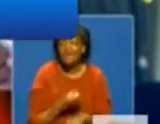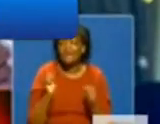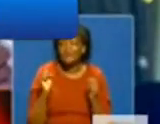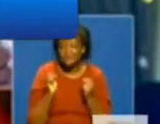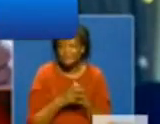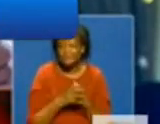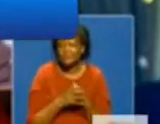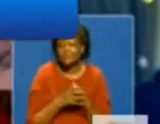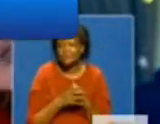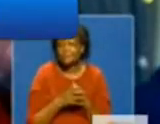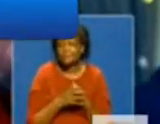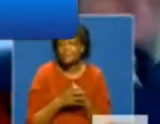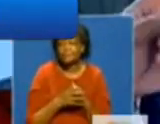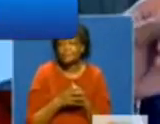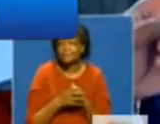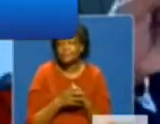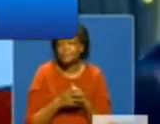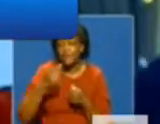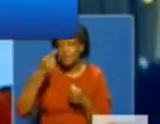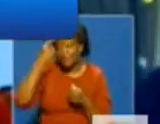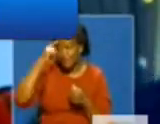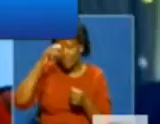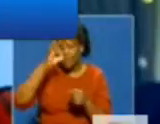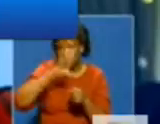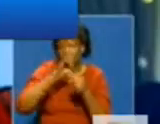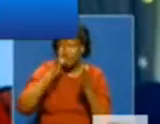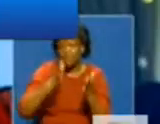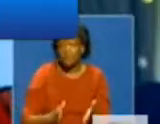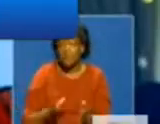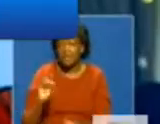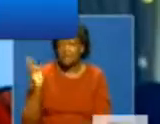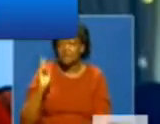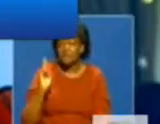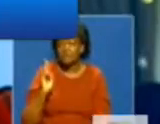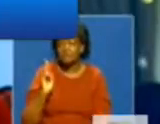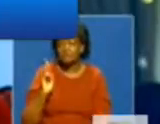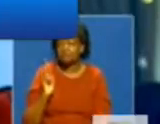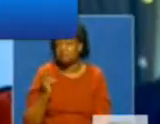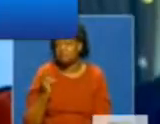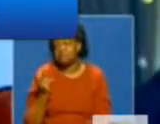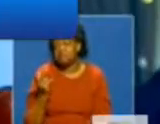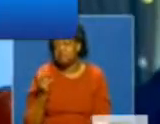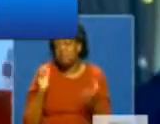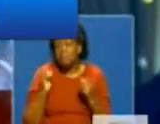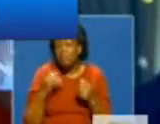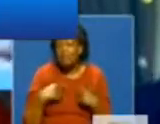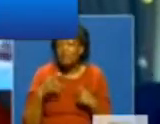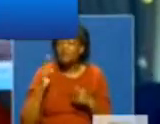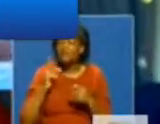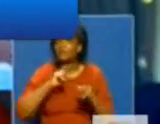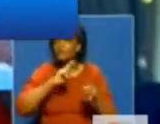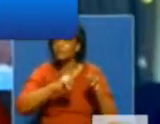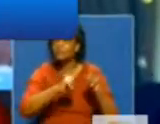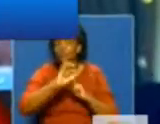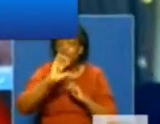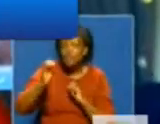be for the voter at the referendum. Will you have those multiple referendum questions to the